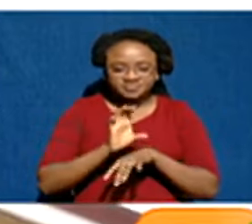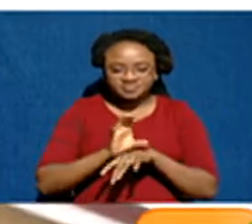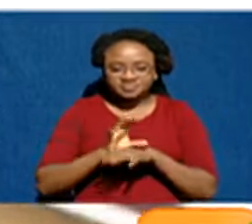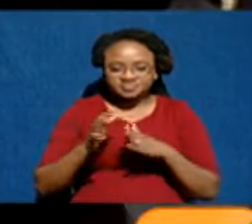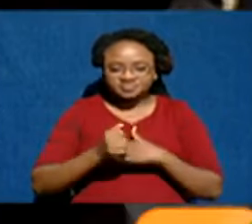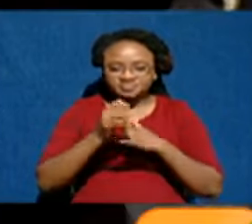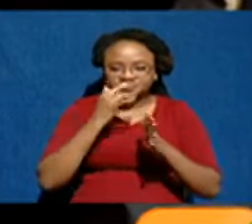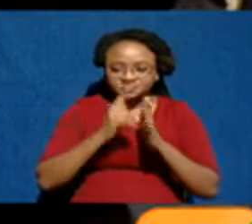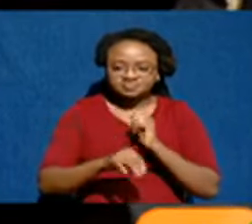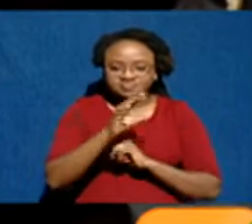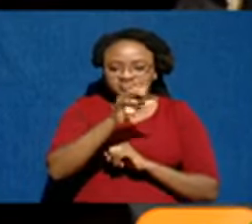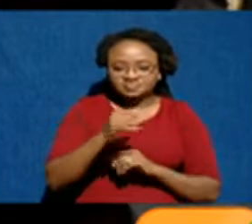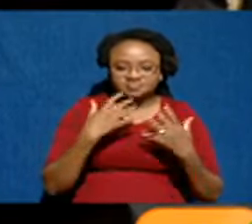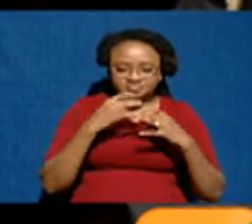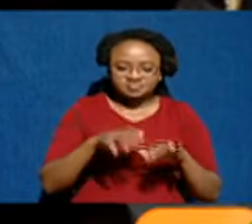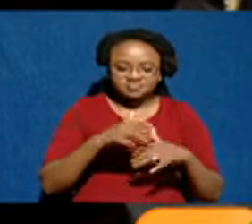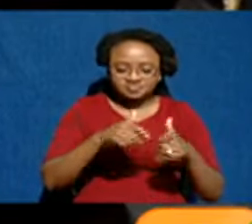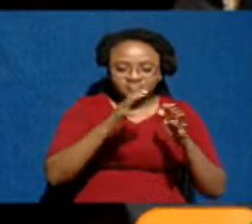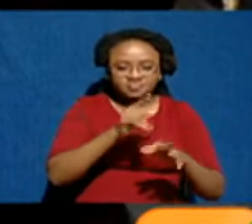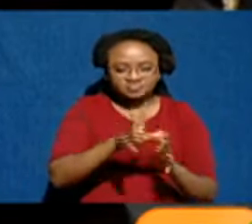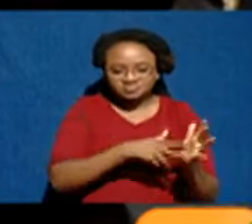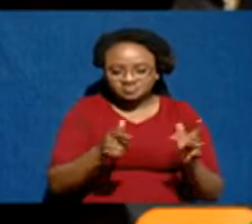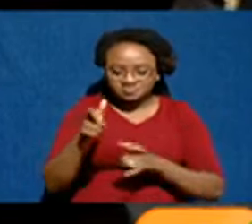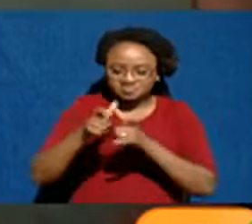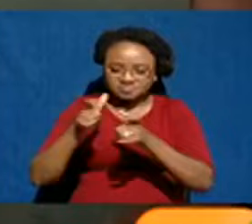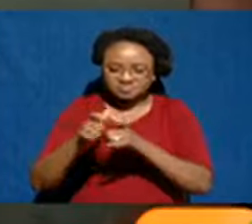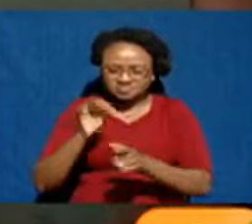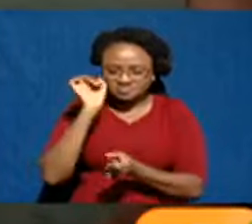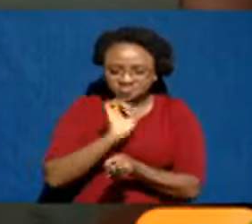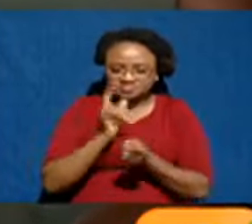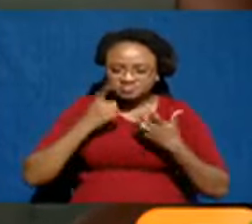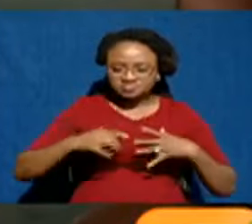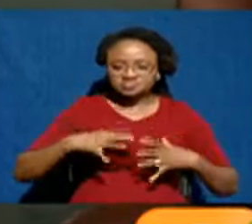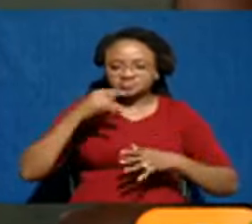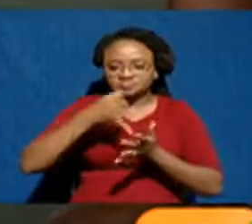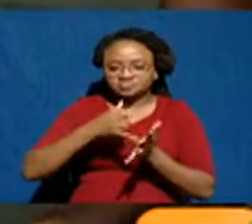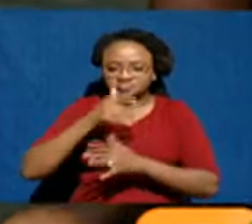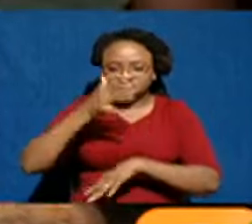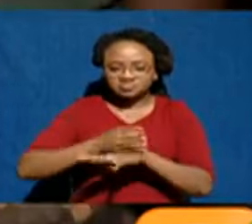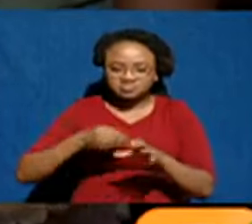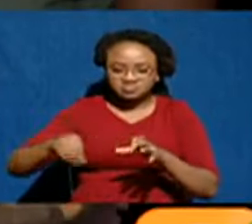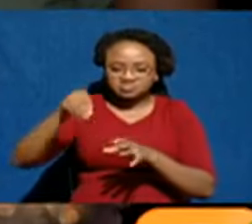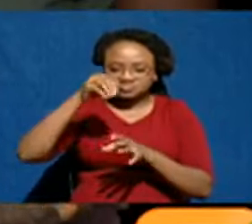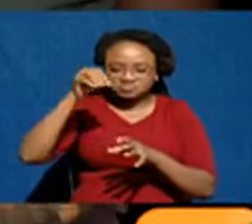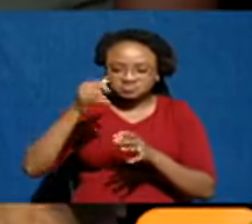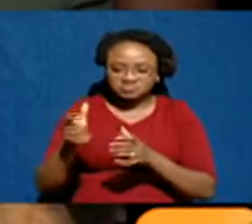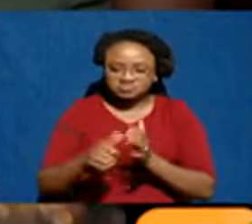over agriculture CS Mithika Linturi's failure to rein in on those involved in the suspected fake fertilizer fiasco.